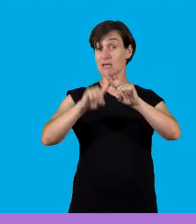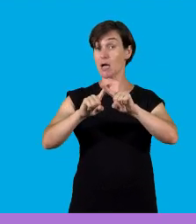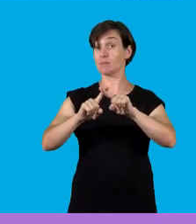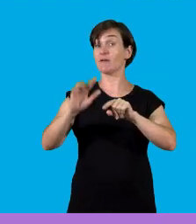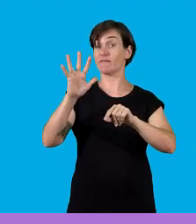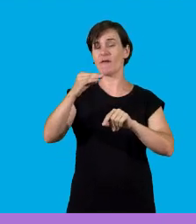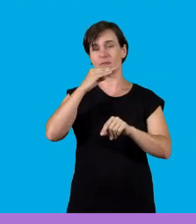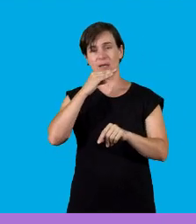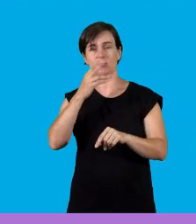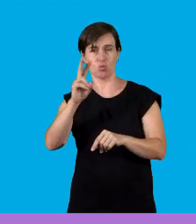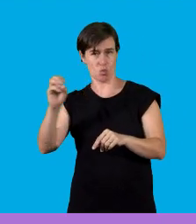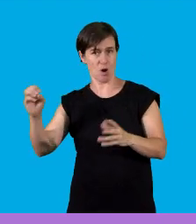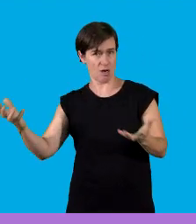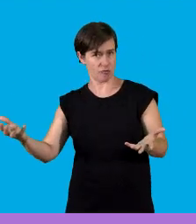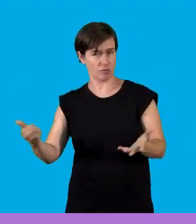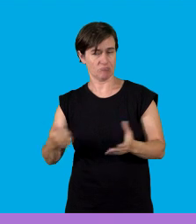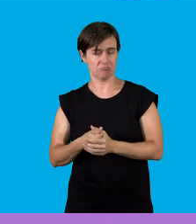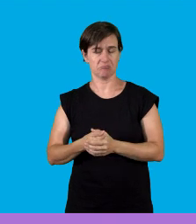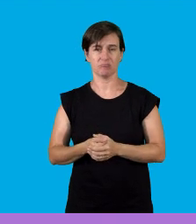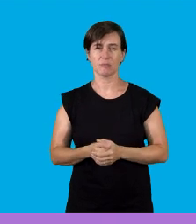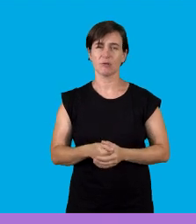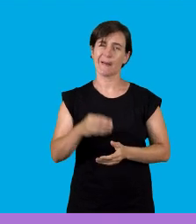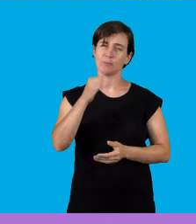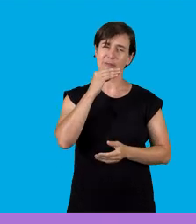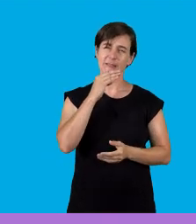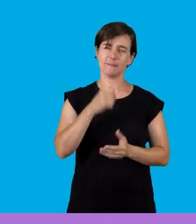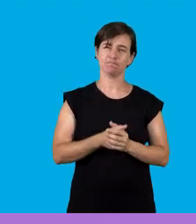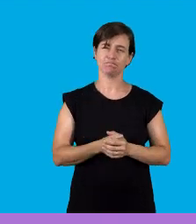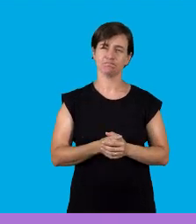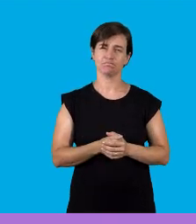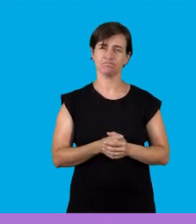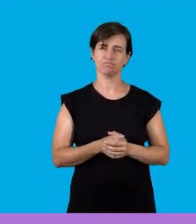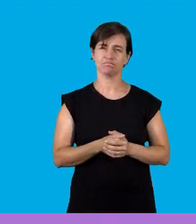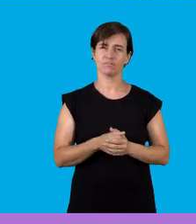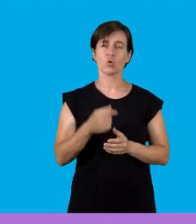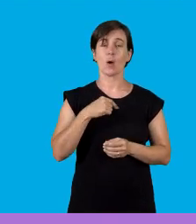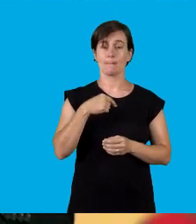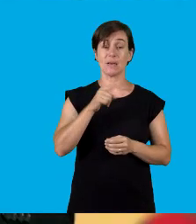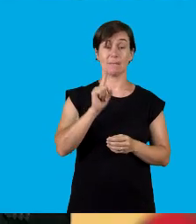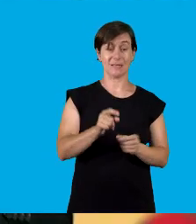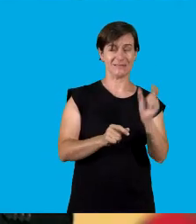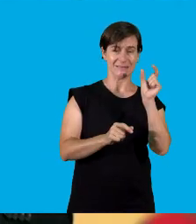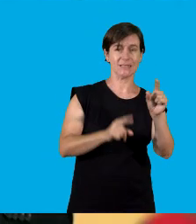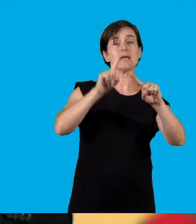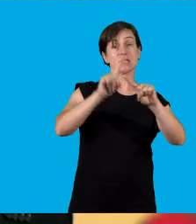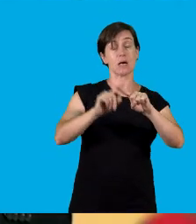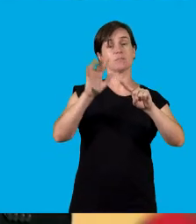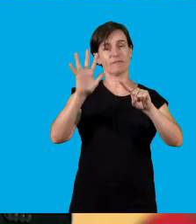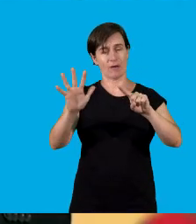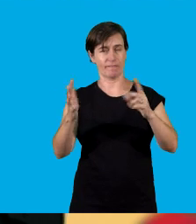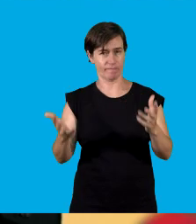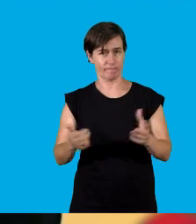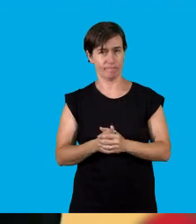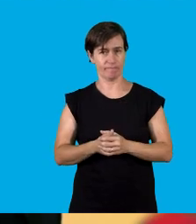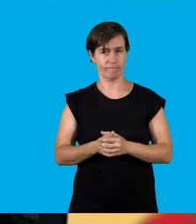by 5 will give me 2 euros. We agree. So therefore I can then say what times 5, that's a conversion factor I'll use,